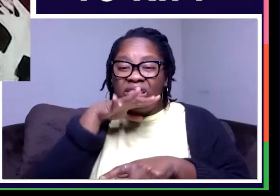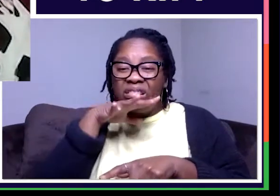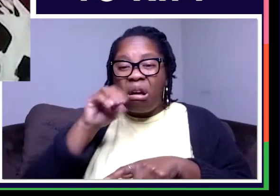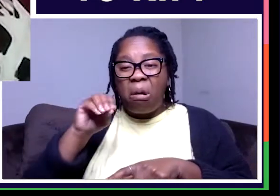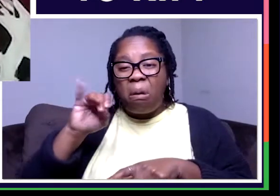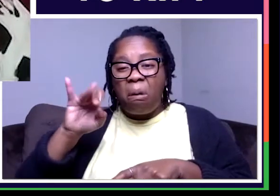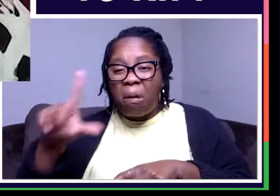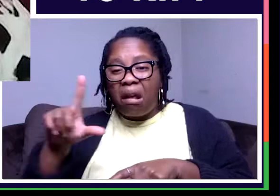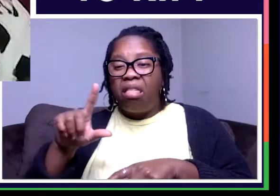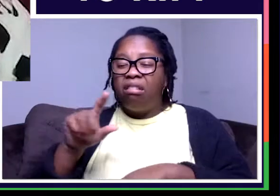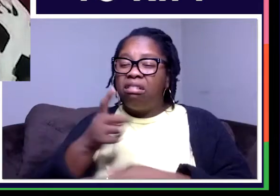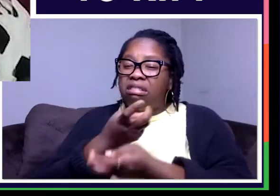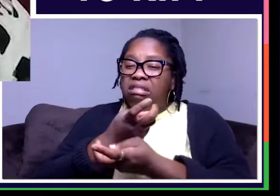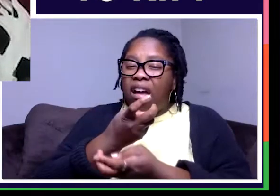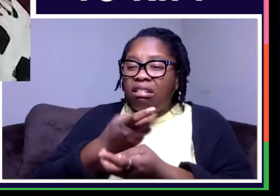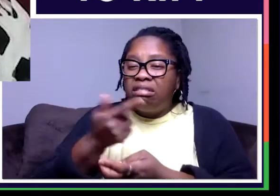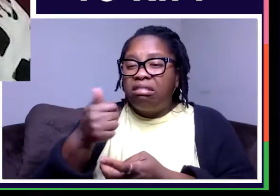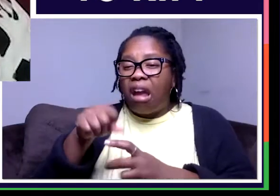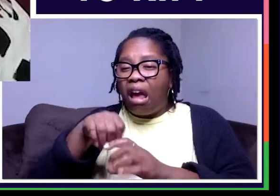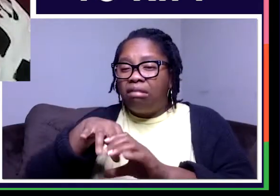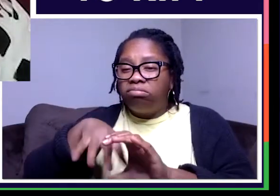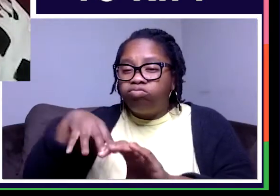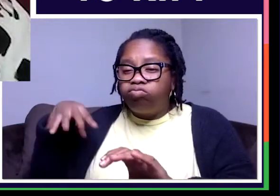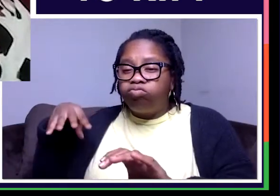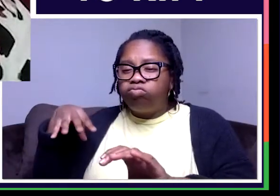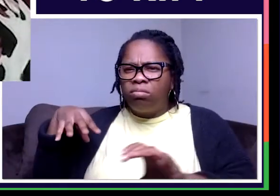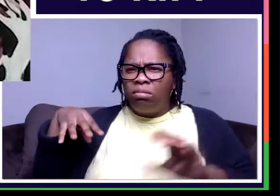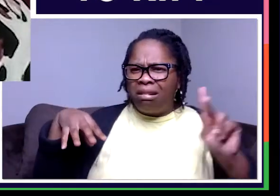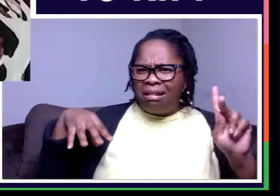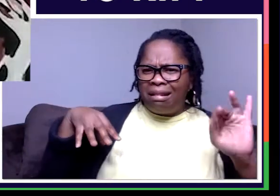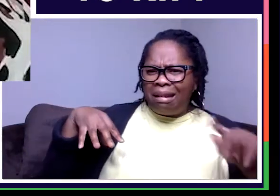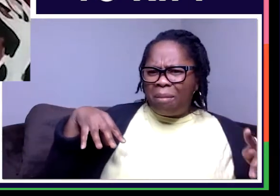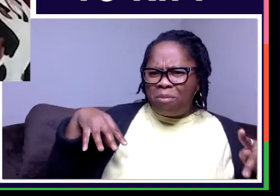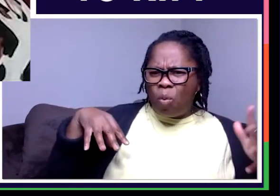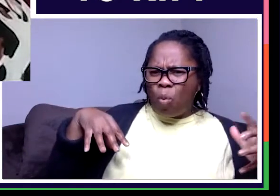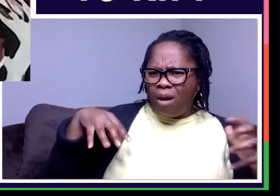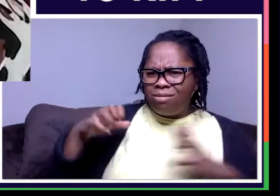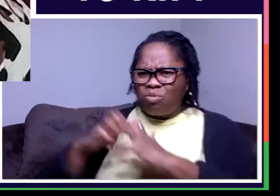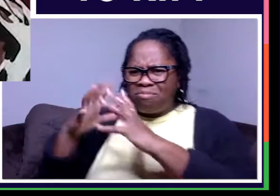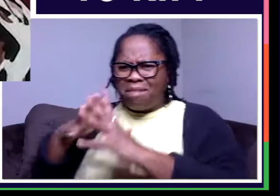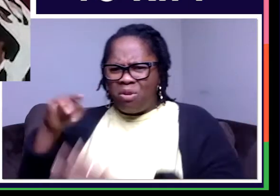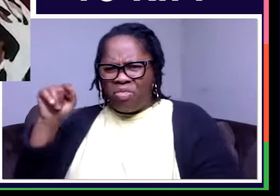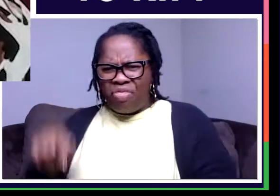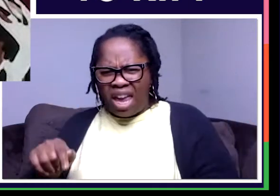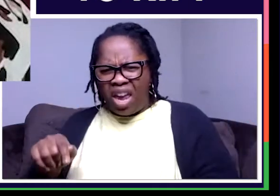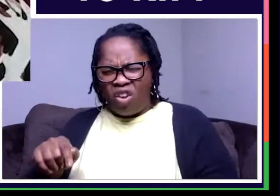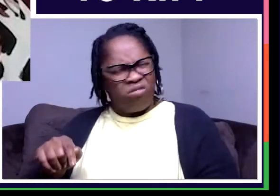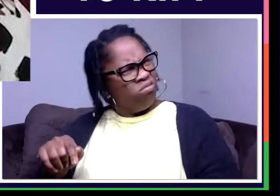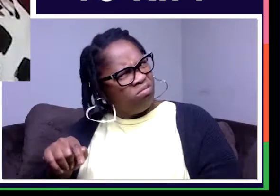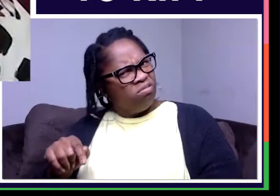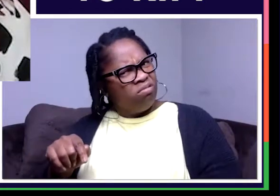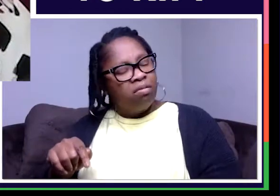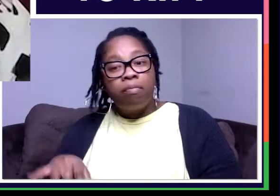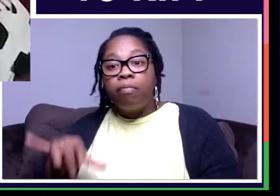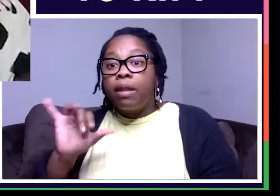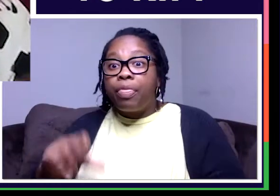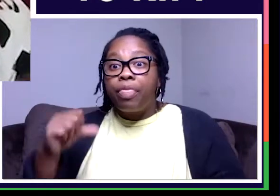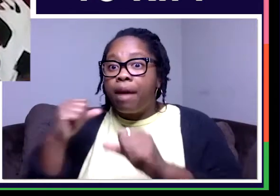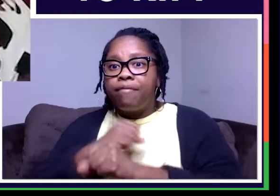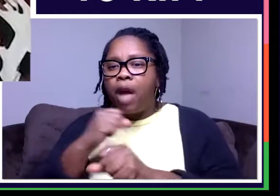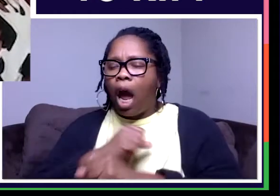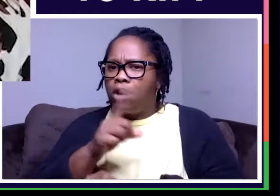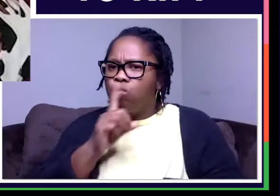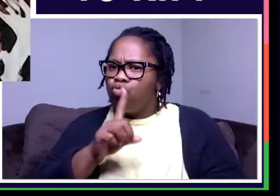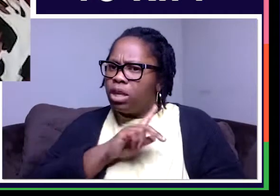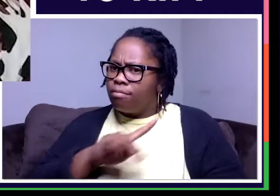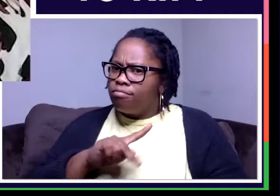oil and toxic gases, they still want to build there. This fight is